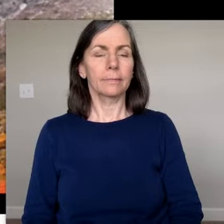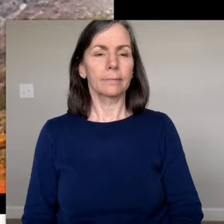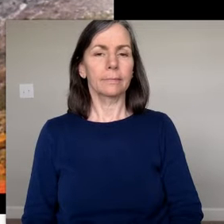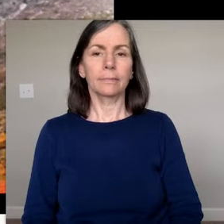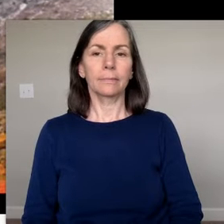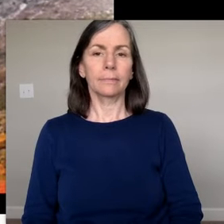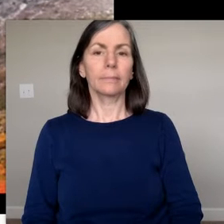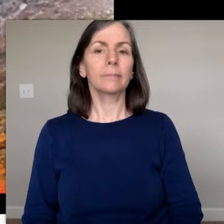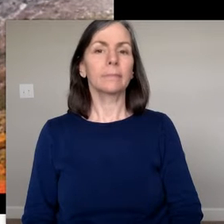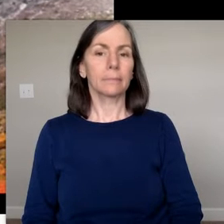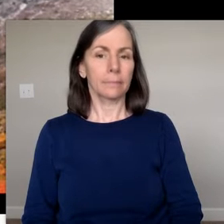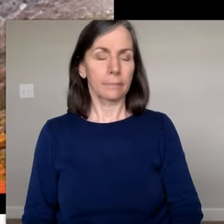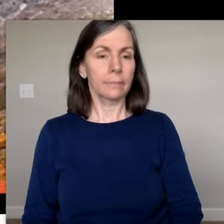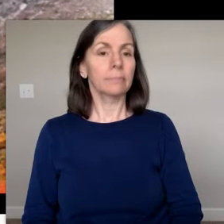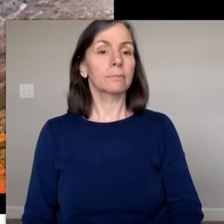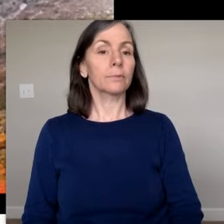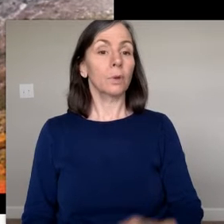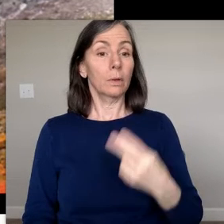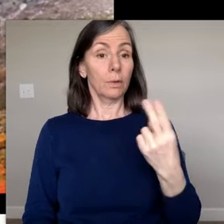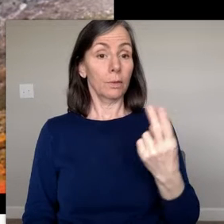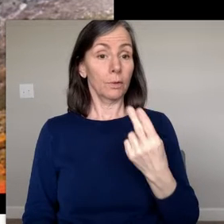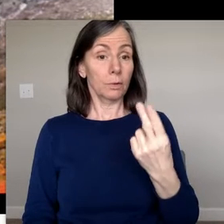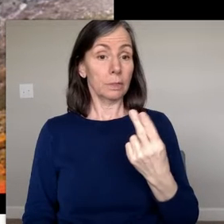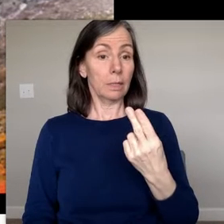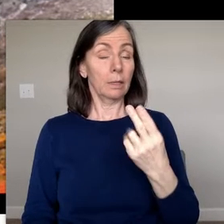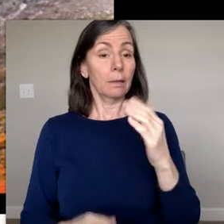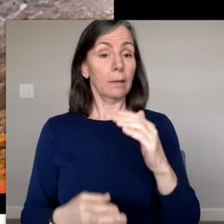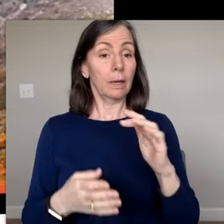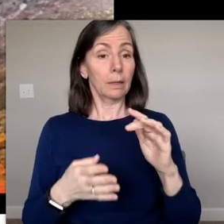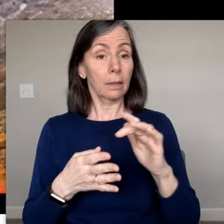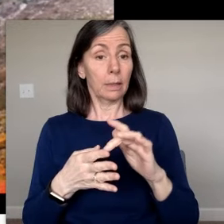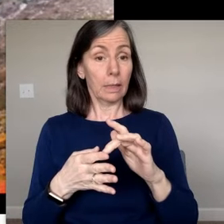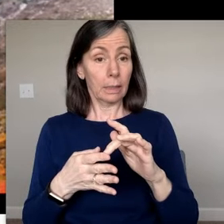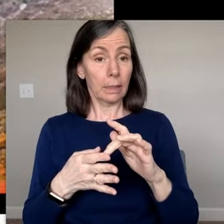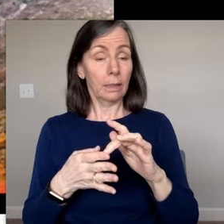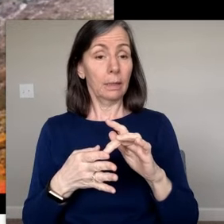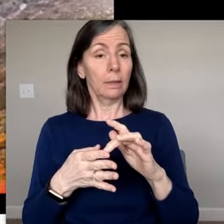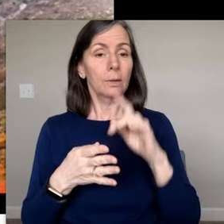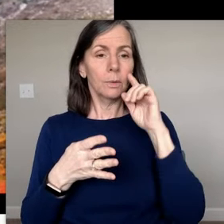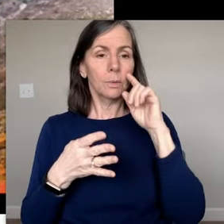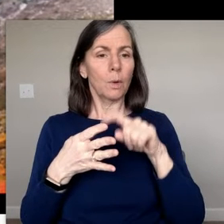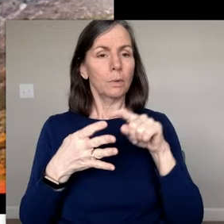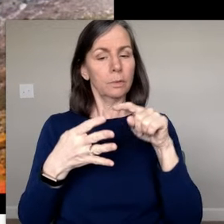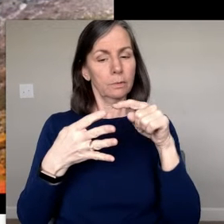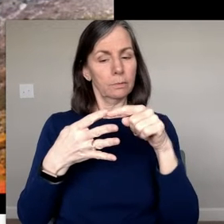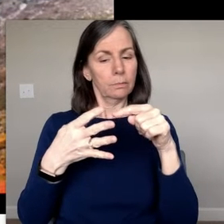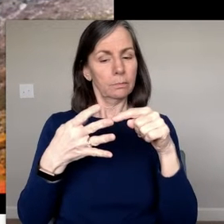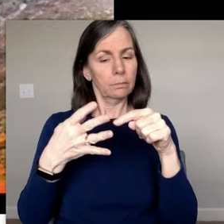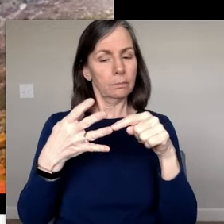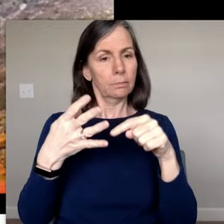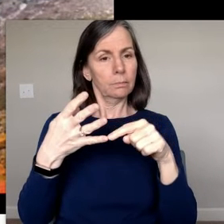So in Thursday's folder, you can see that there are 4 things that you need to